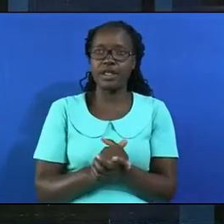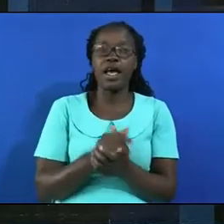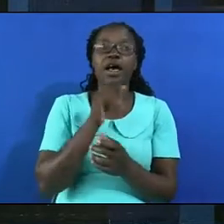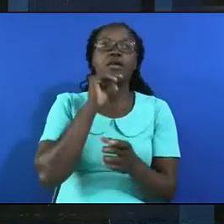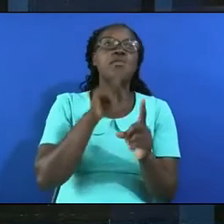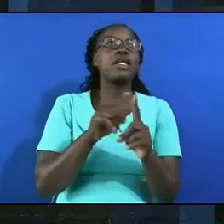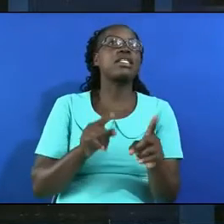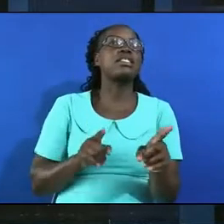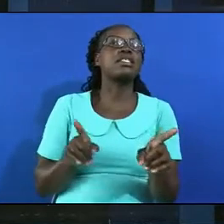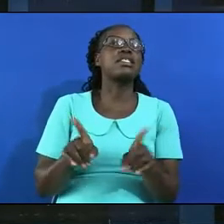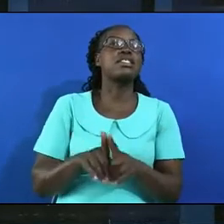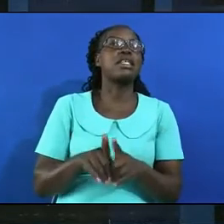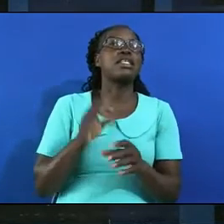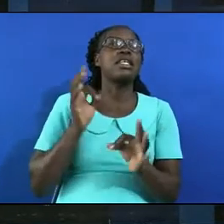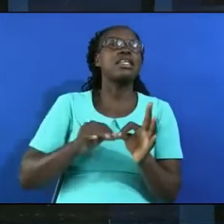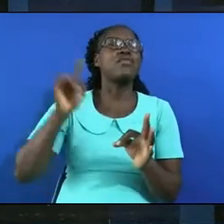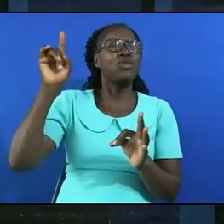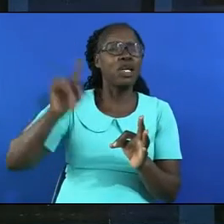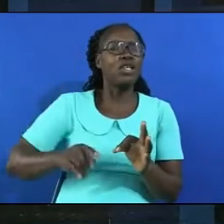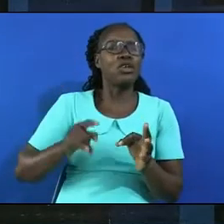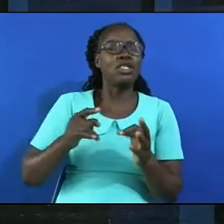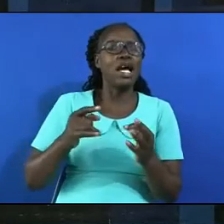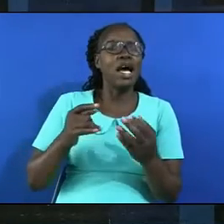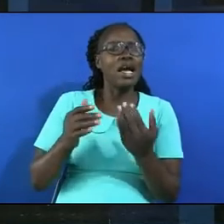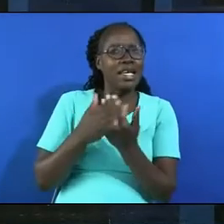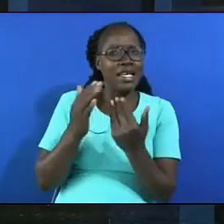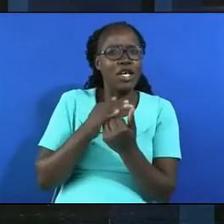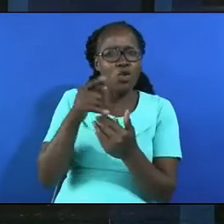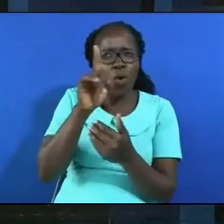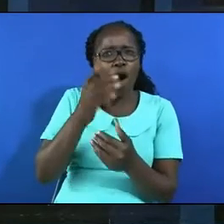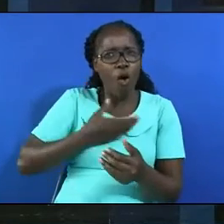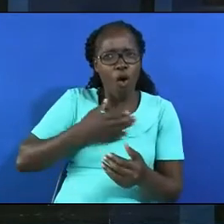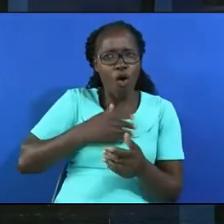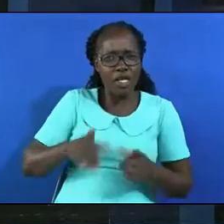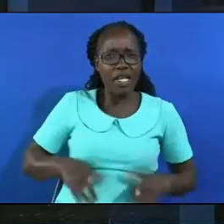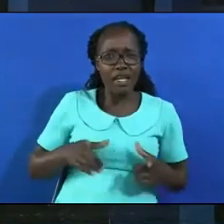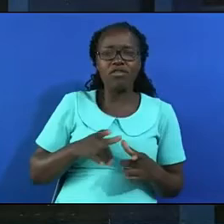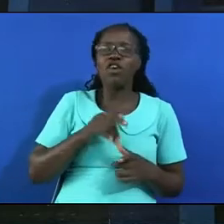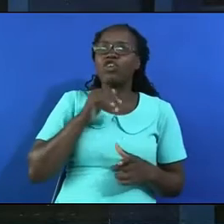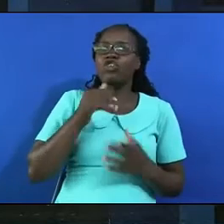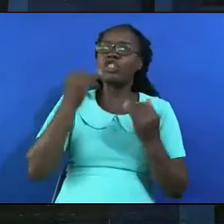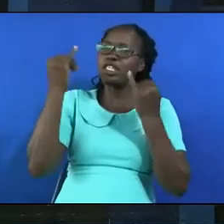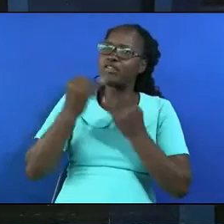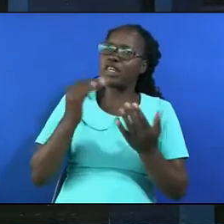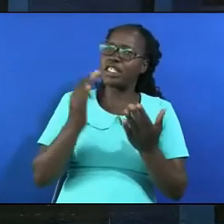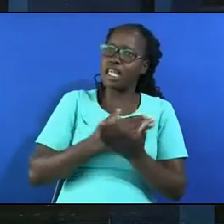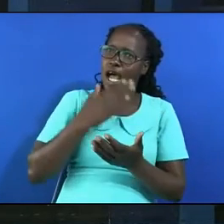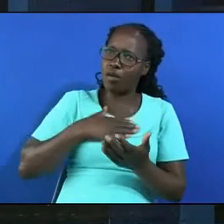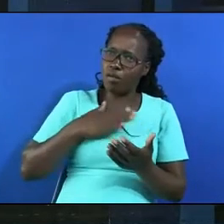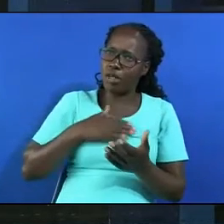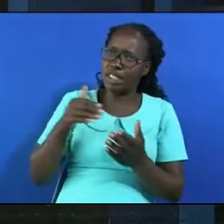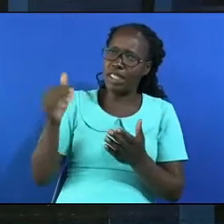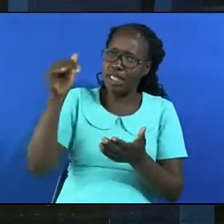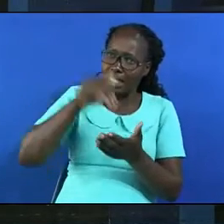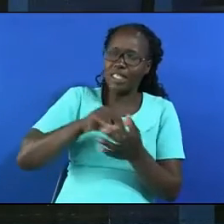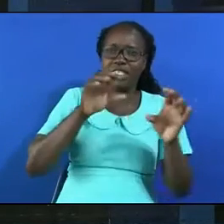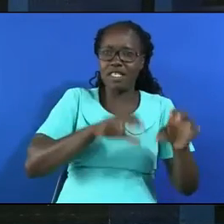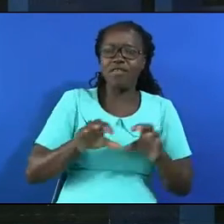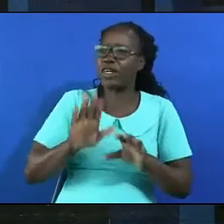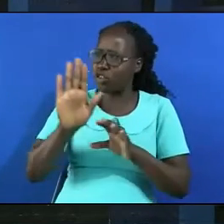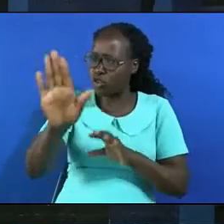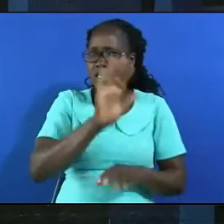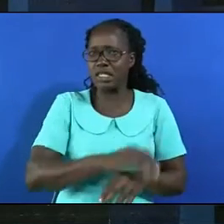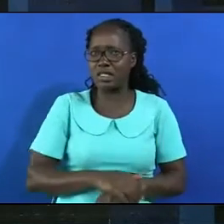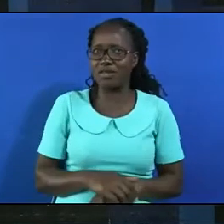Brothers and sisters, if you cannot handle your own life, don't invite somebody else into your suffering.